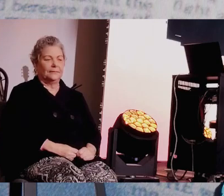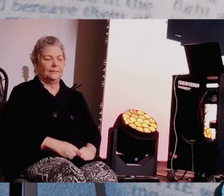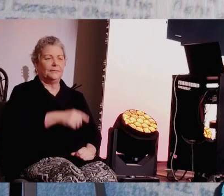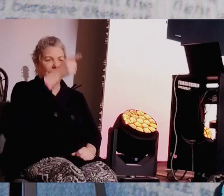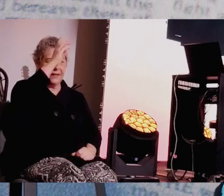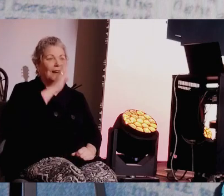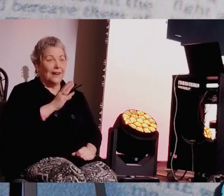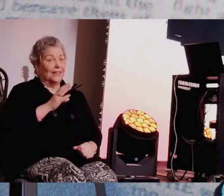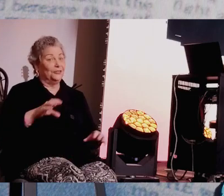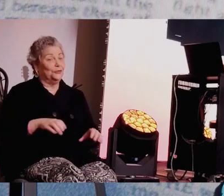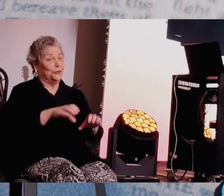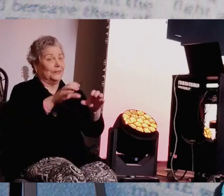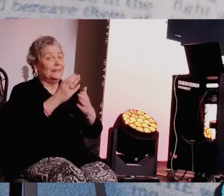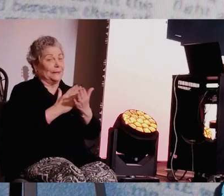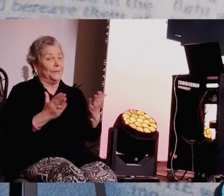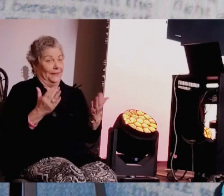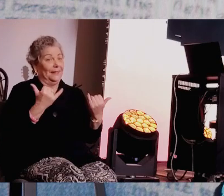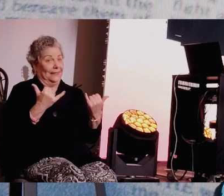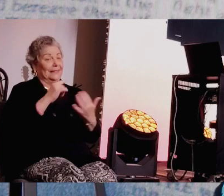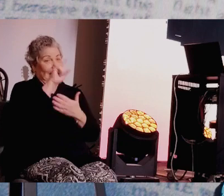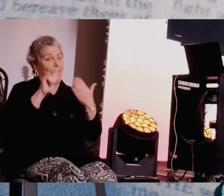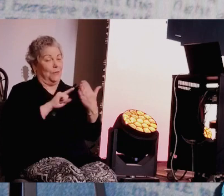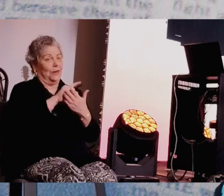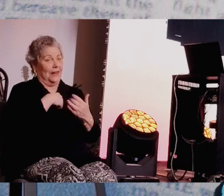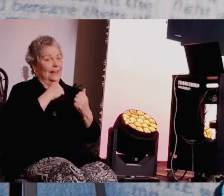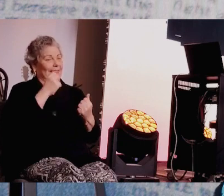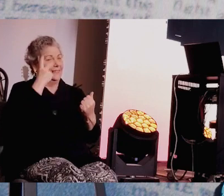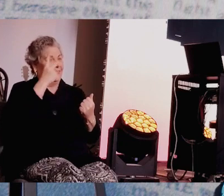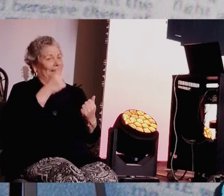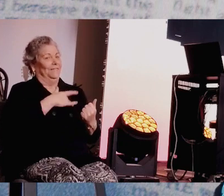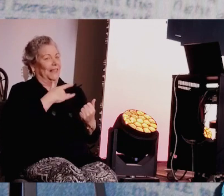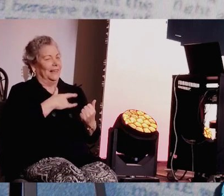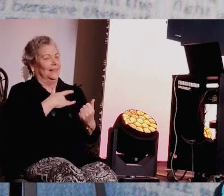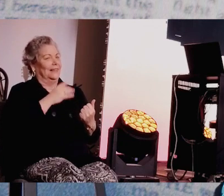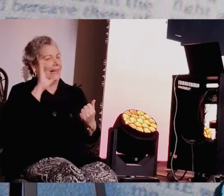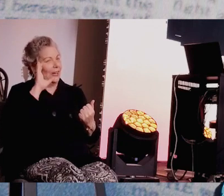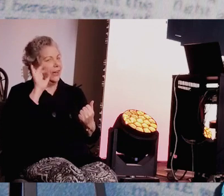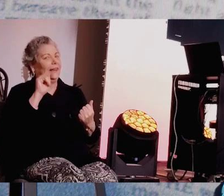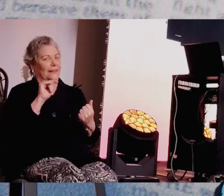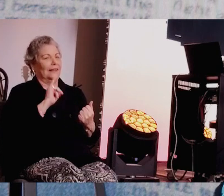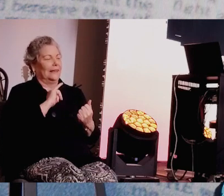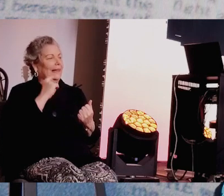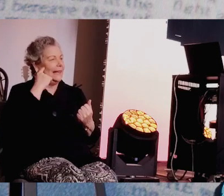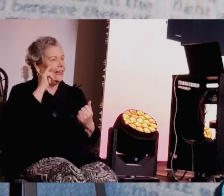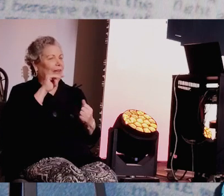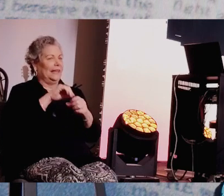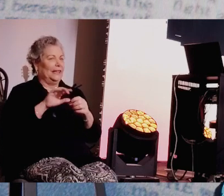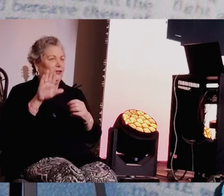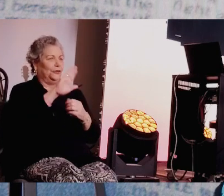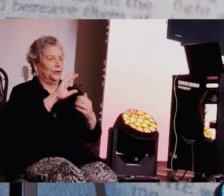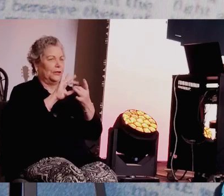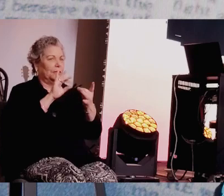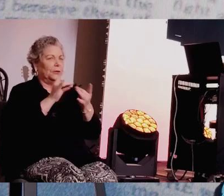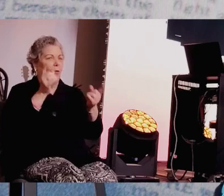God is doing something in this hour. I can see it. I hear it. I hear it in y'all's testimonies